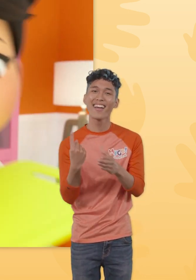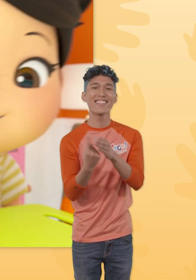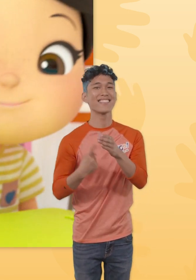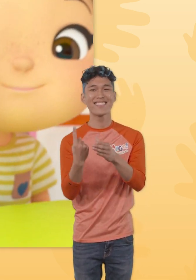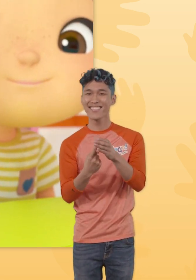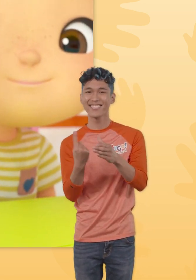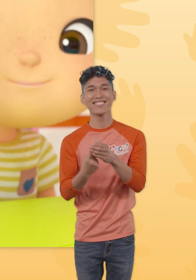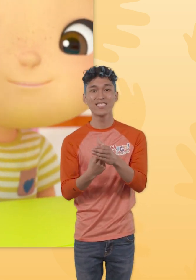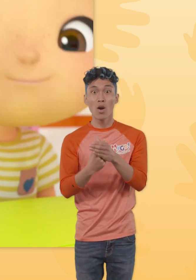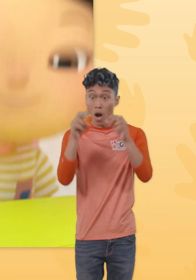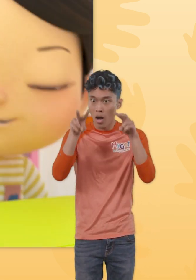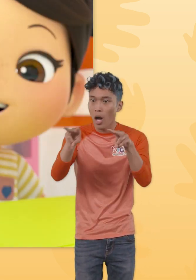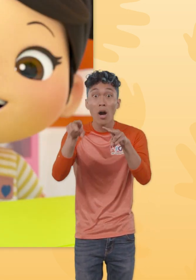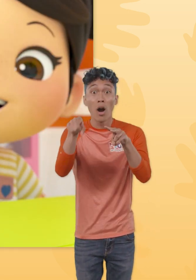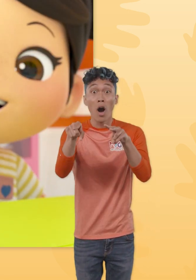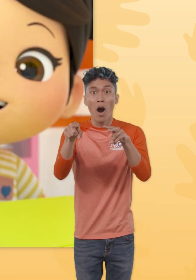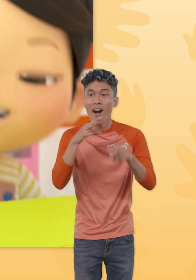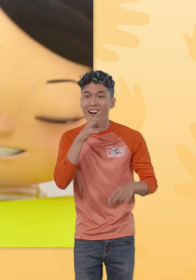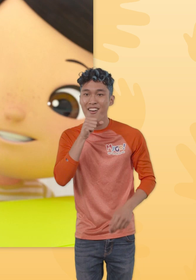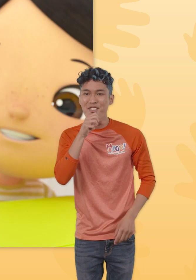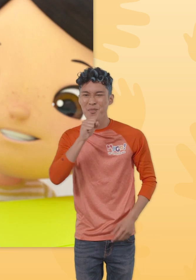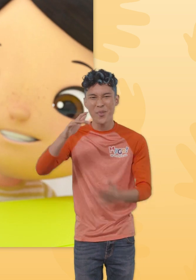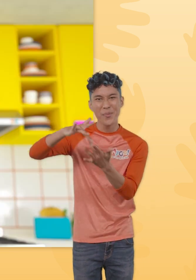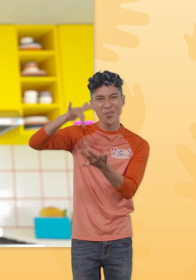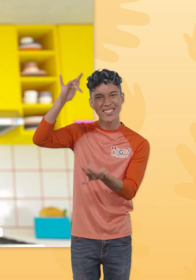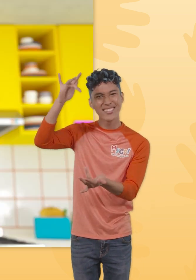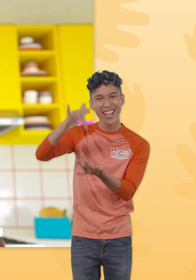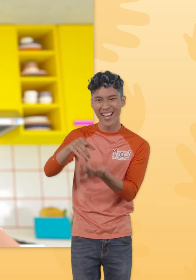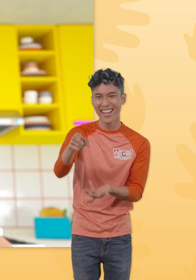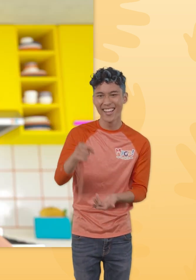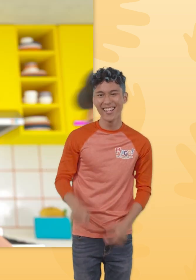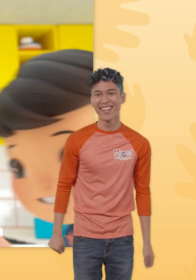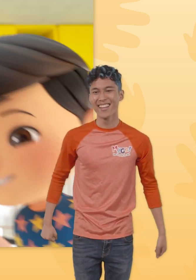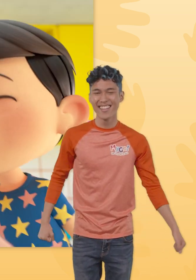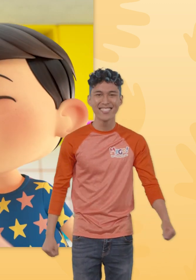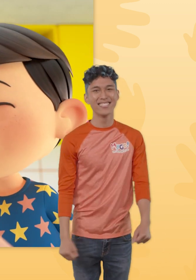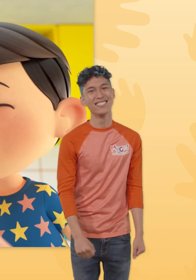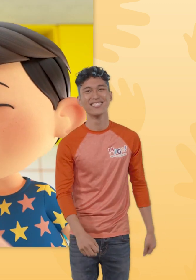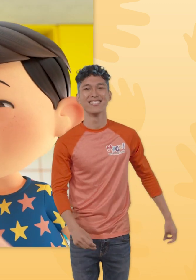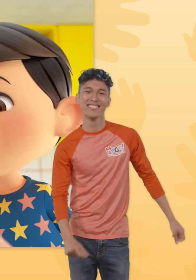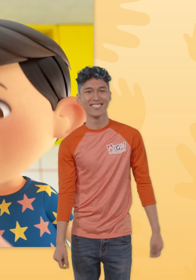way we mix it up. Hey, look, an orange smoothie.